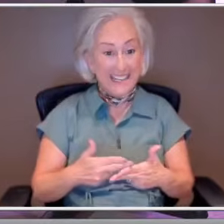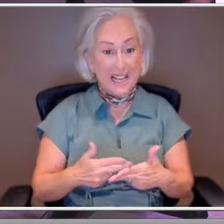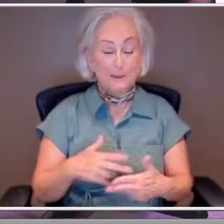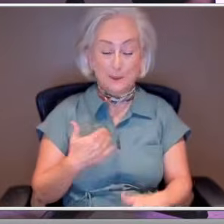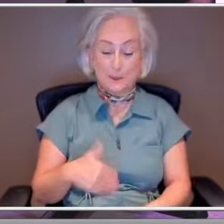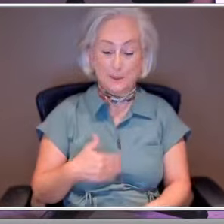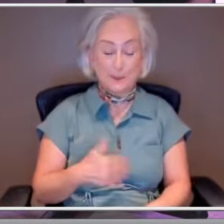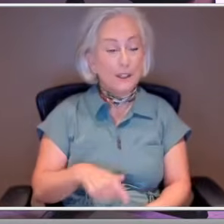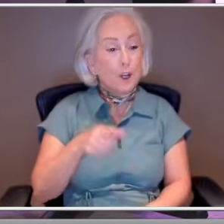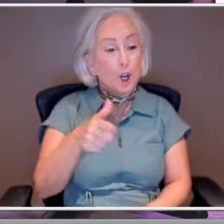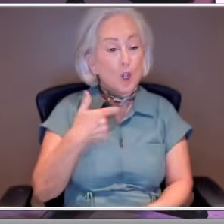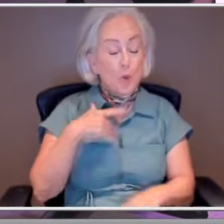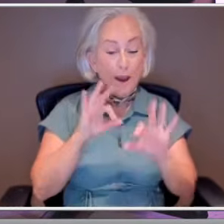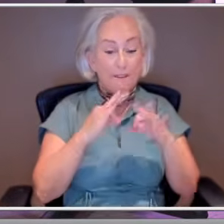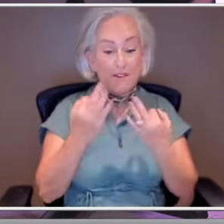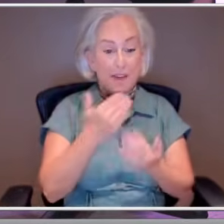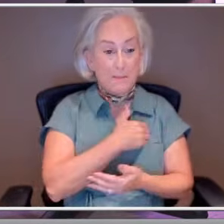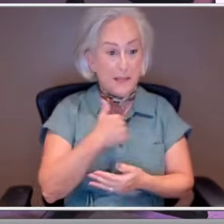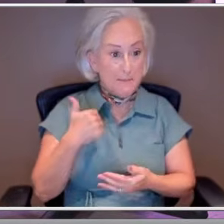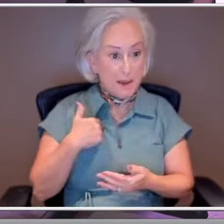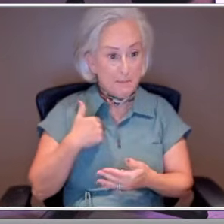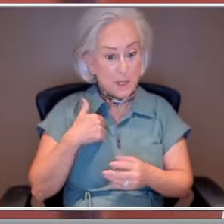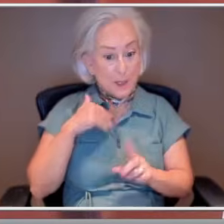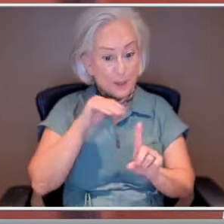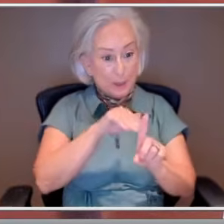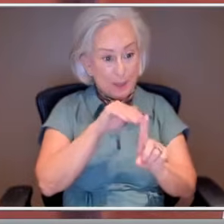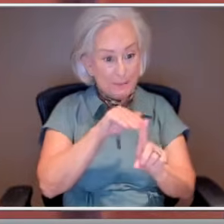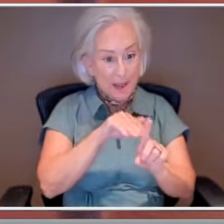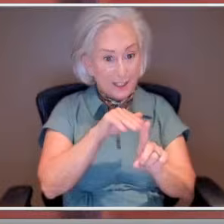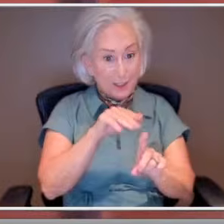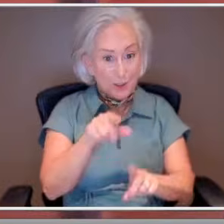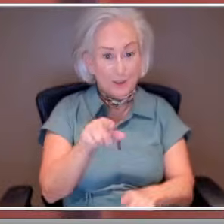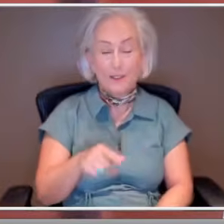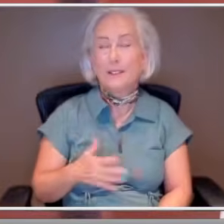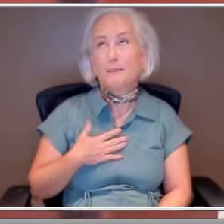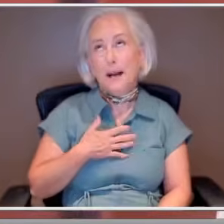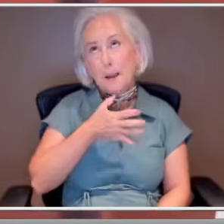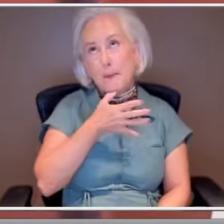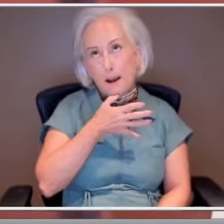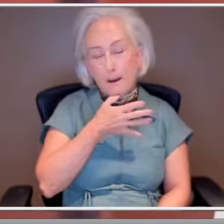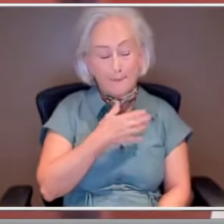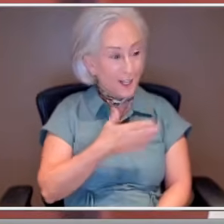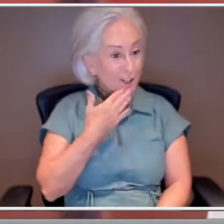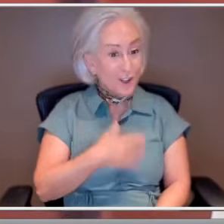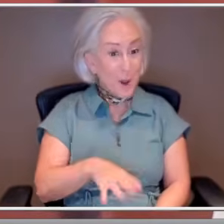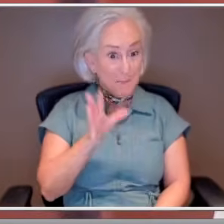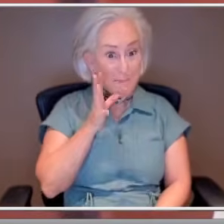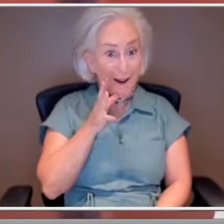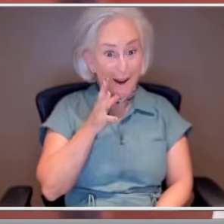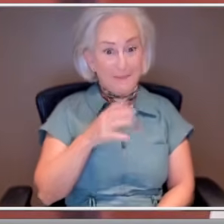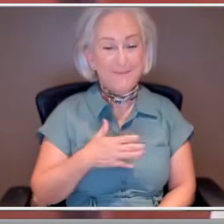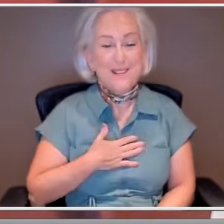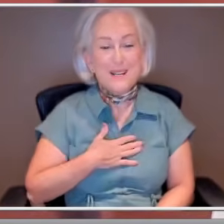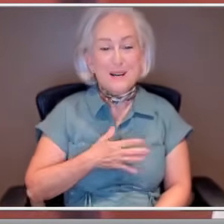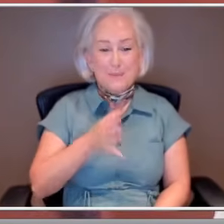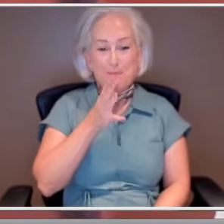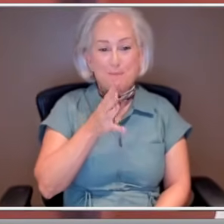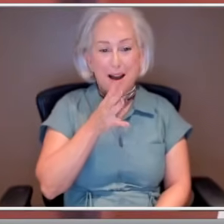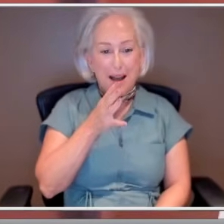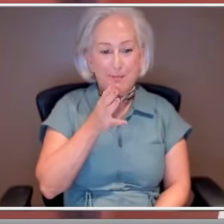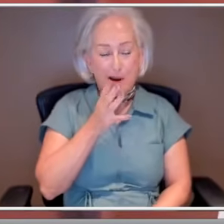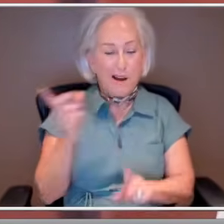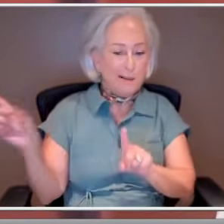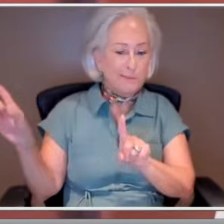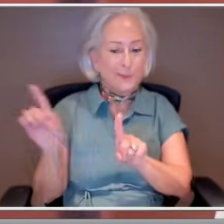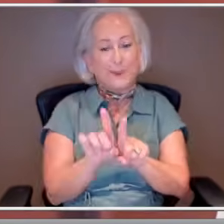member that calls you and kind of gets on your case? My mom. Oh, good. That's a good mom. That's My a good mom, the person who's been there with me, yeah, my